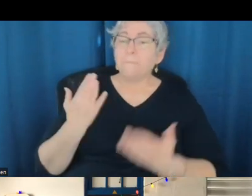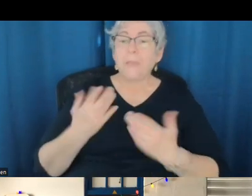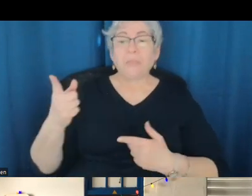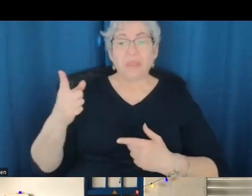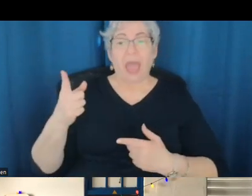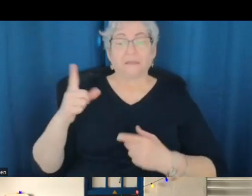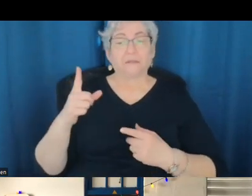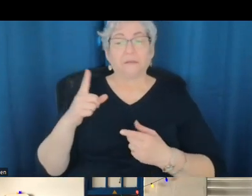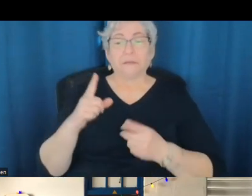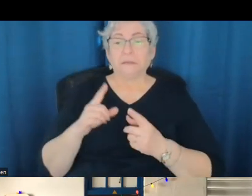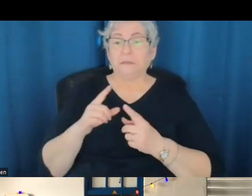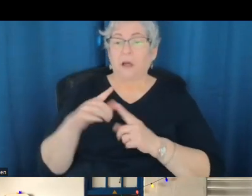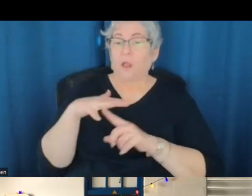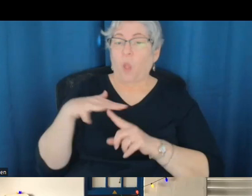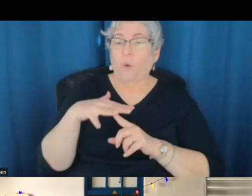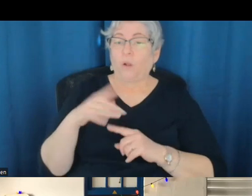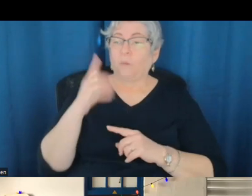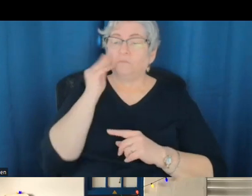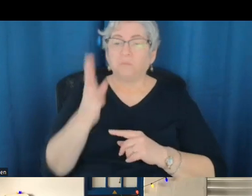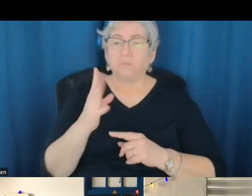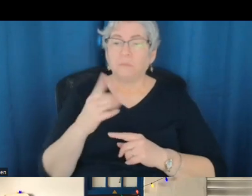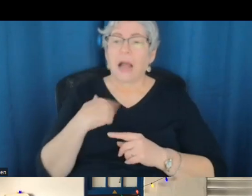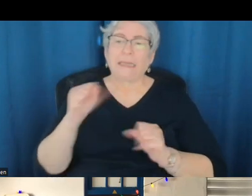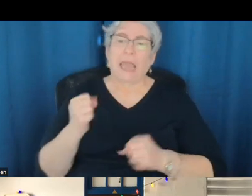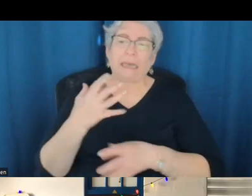or point you in a direction of a better source.